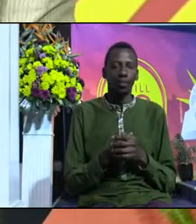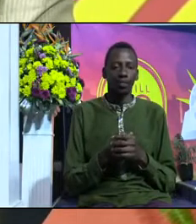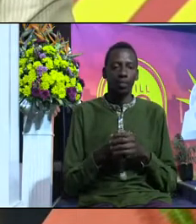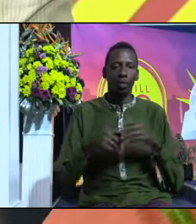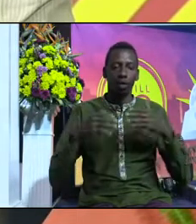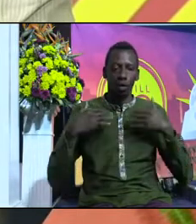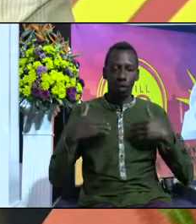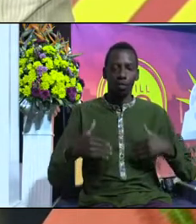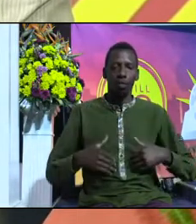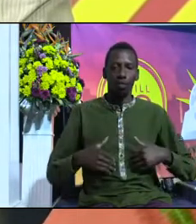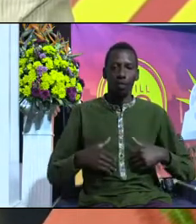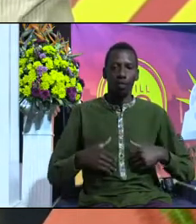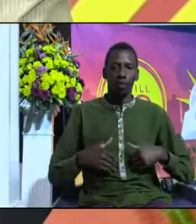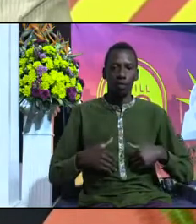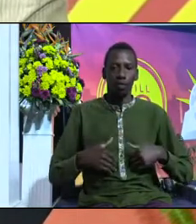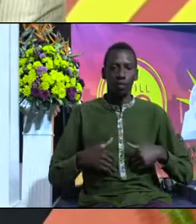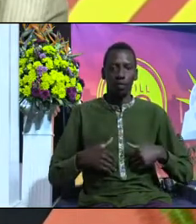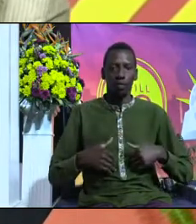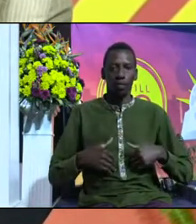Physiologically,